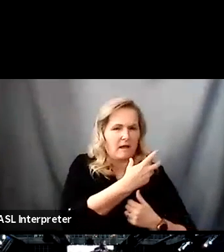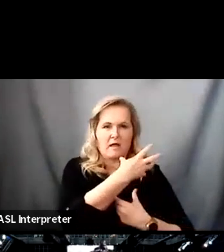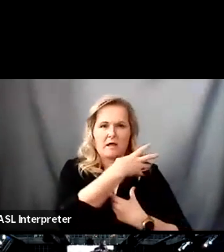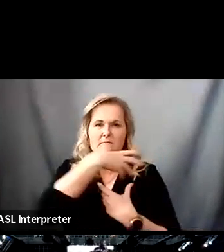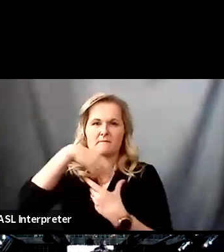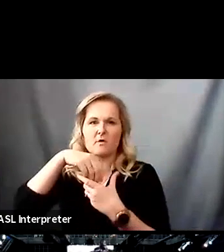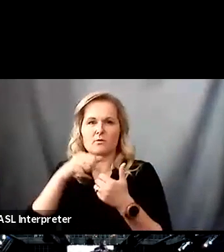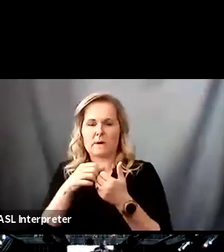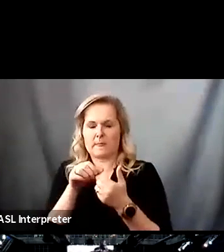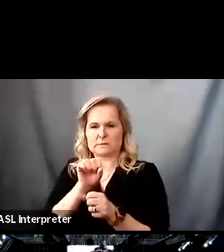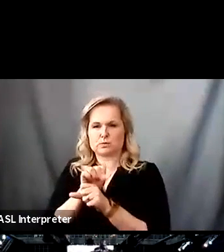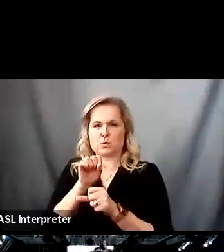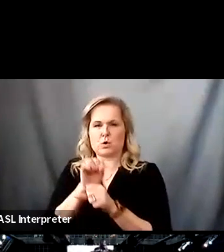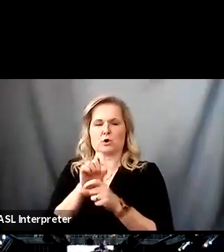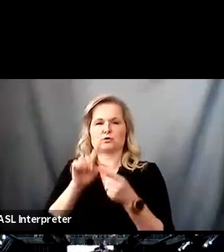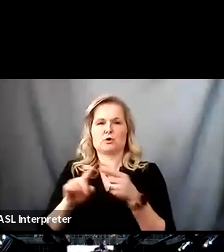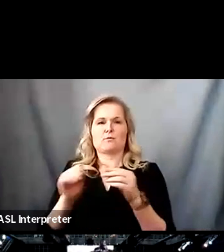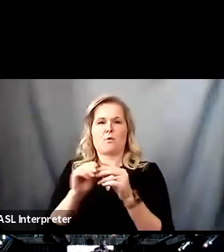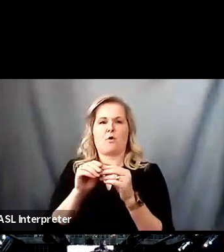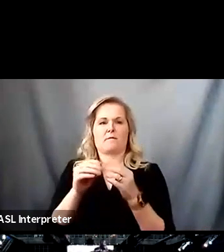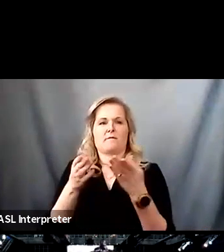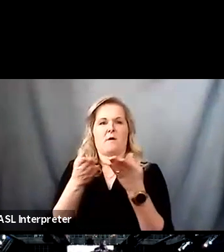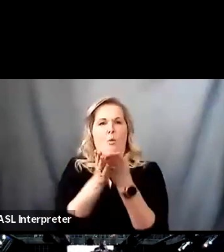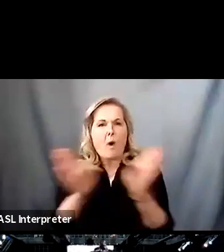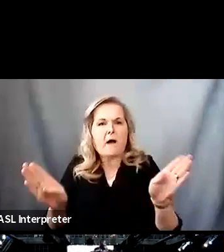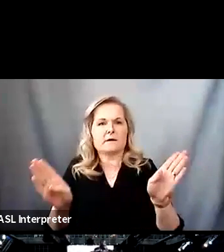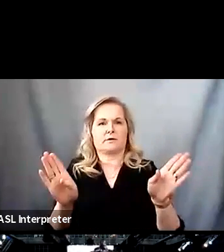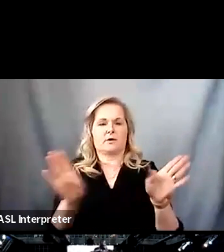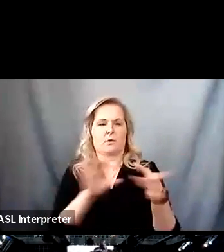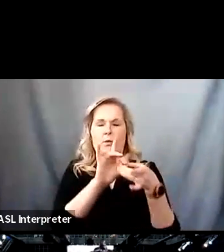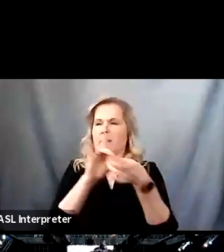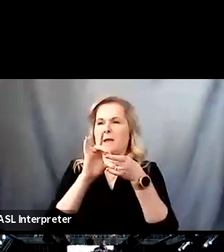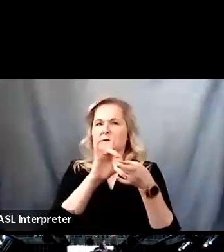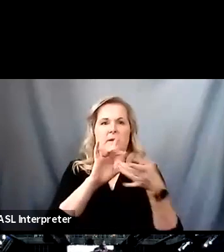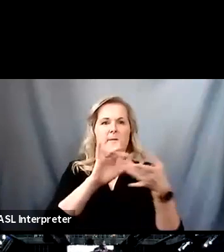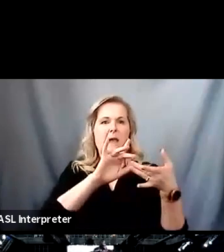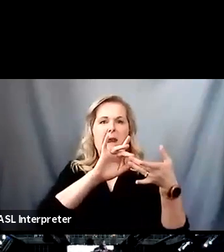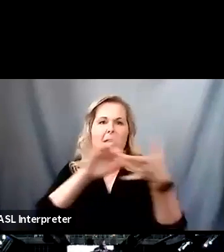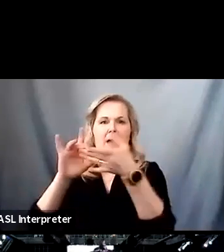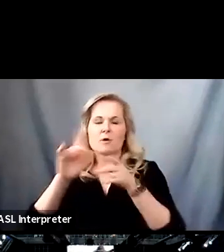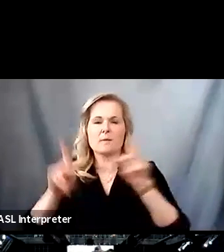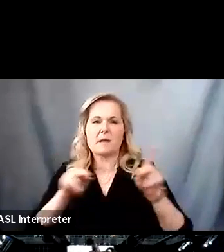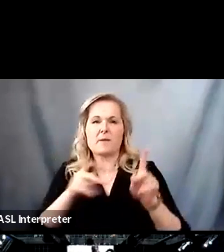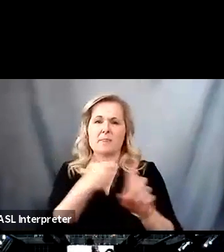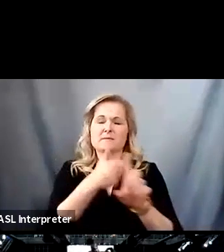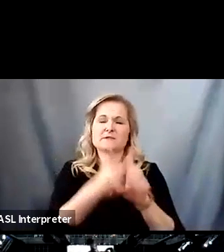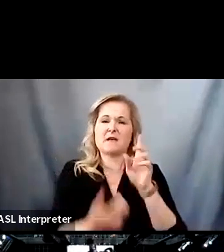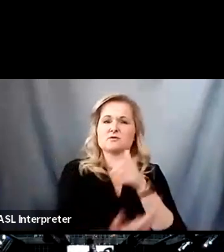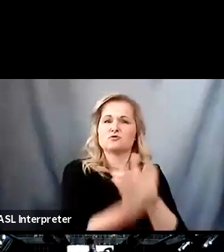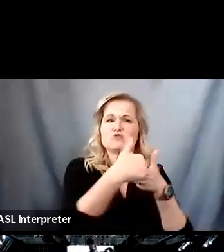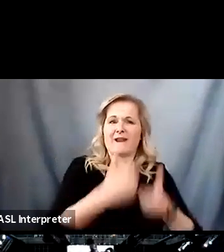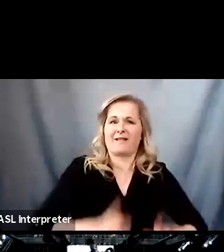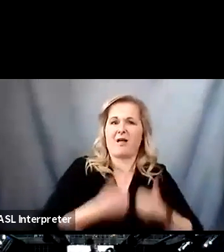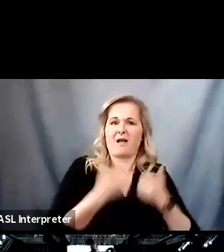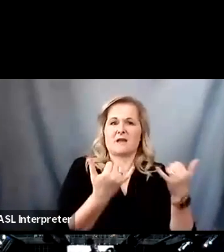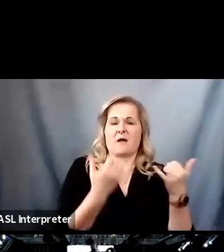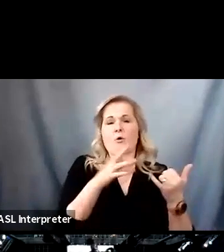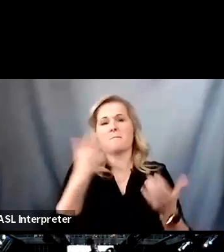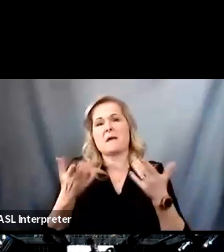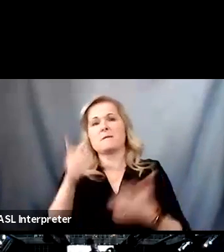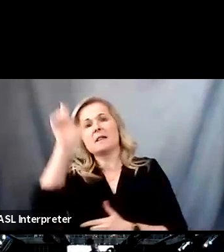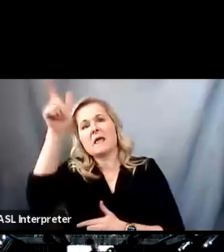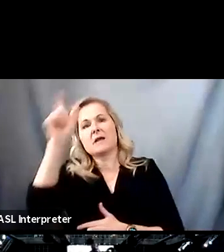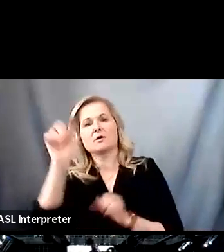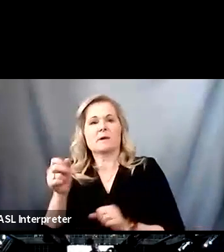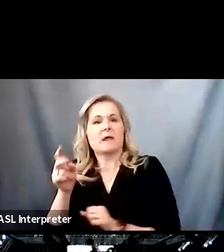to a wider relationship and network of folks who are tuning in live now and who will tune into the recording